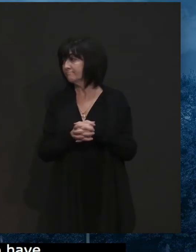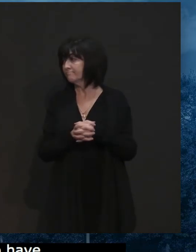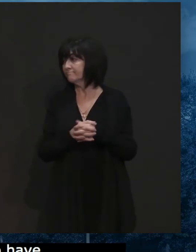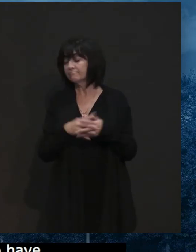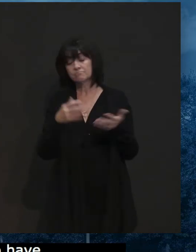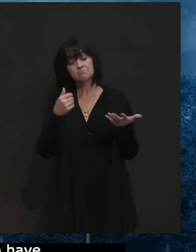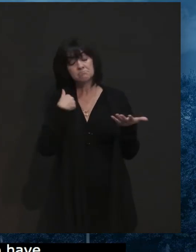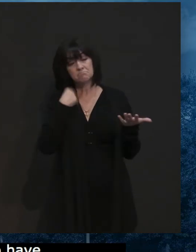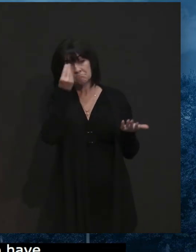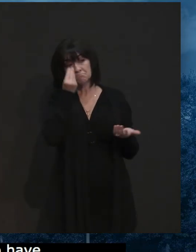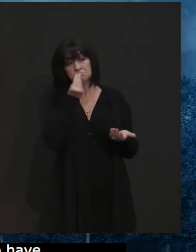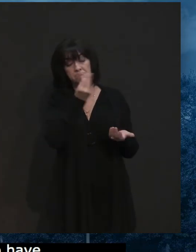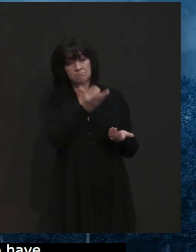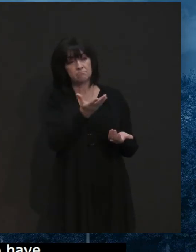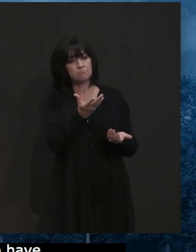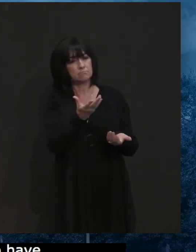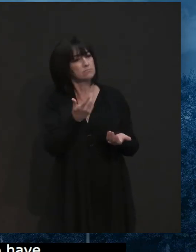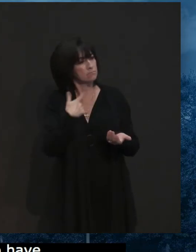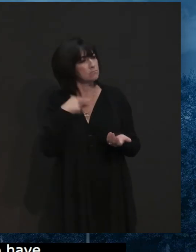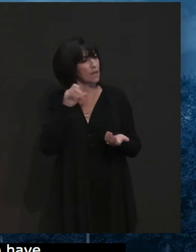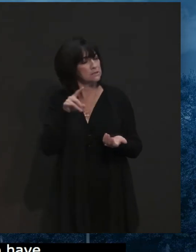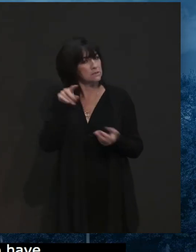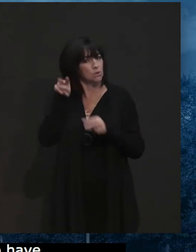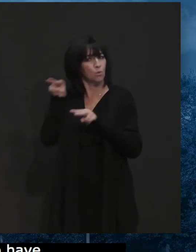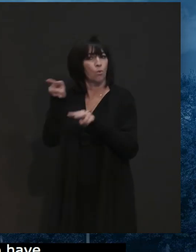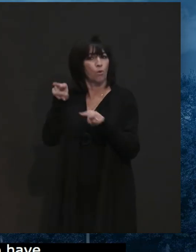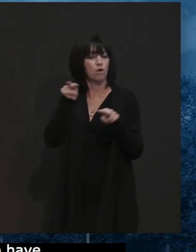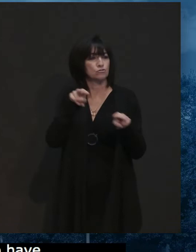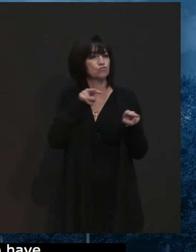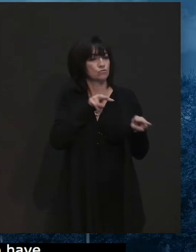you, we really kept a close eye on